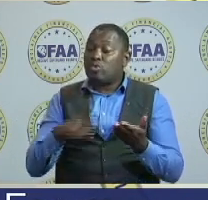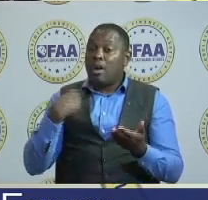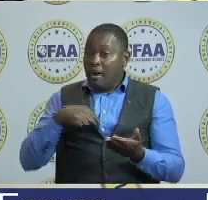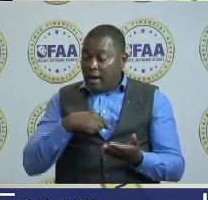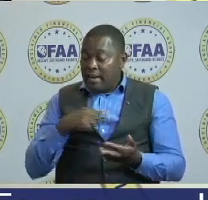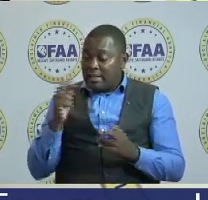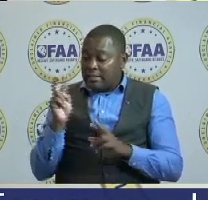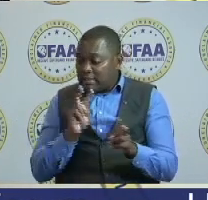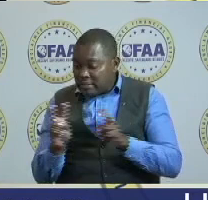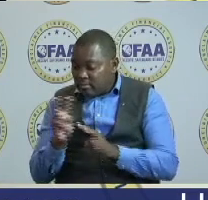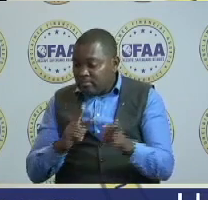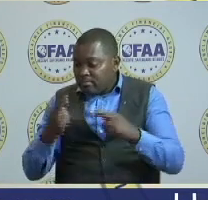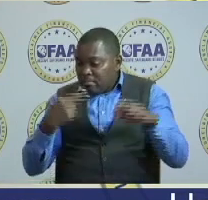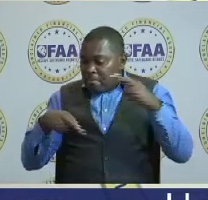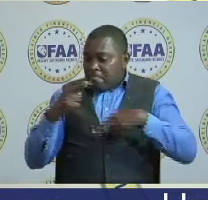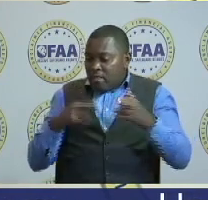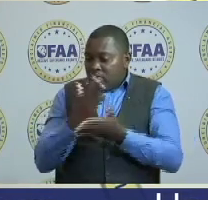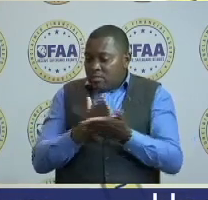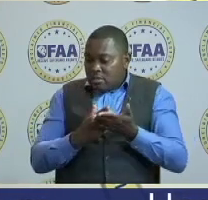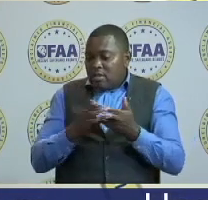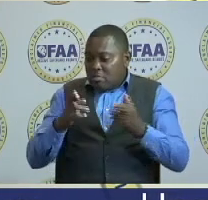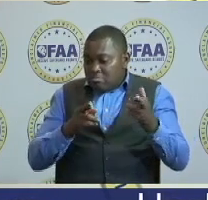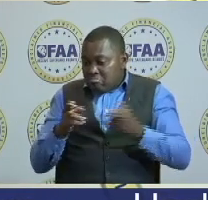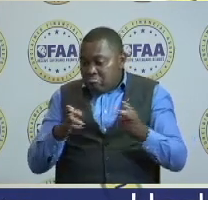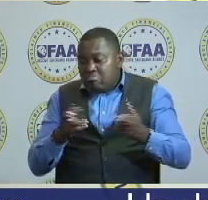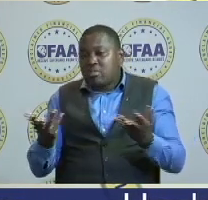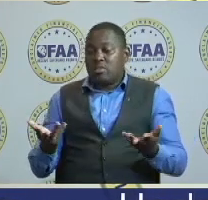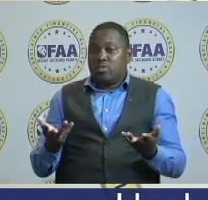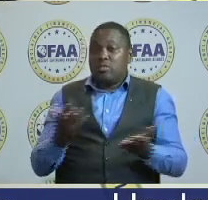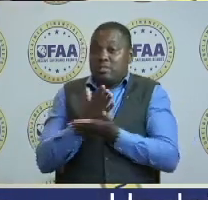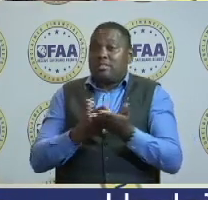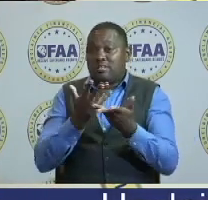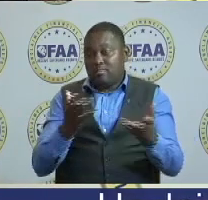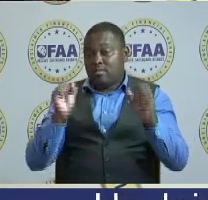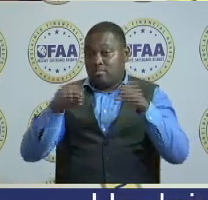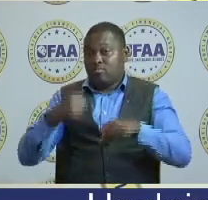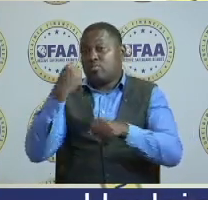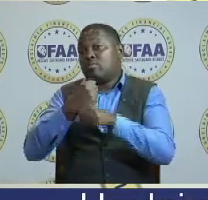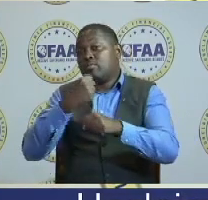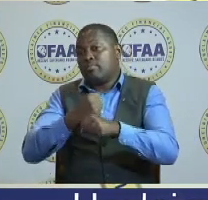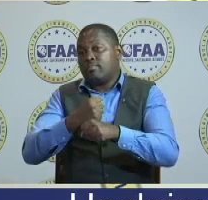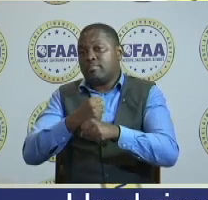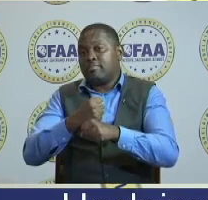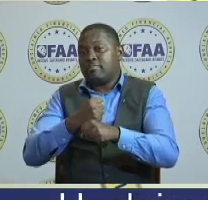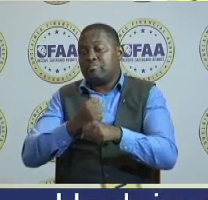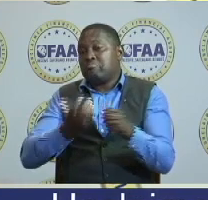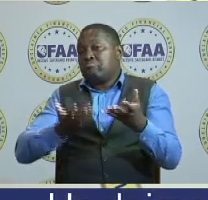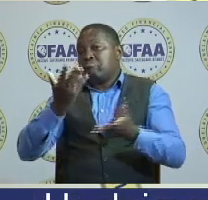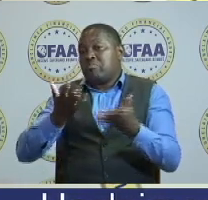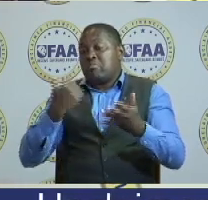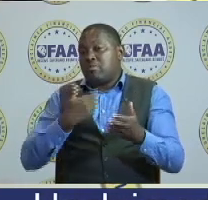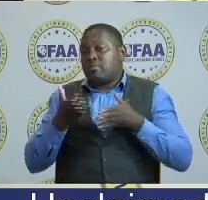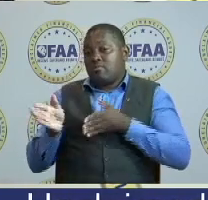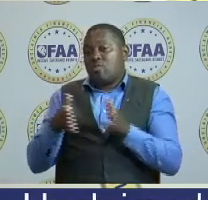the reviewing some of the regulations. Are there things that we can do even now? Are there perhaps opportunities